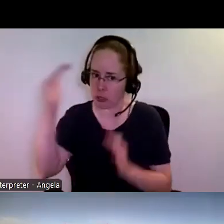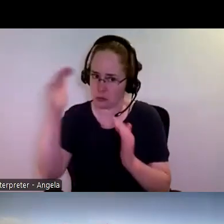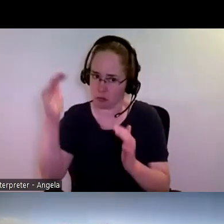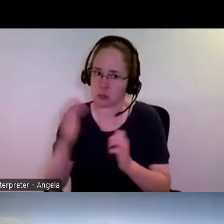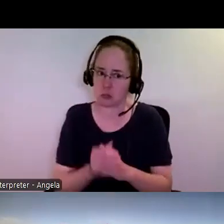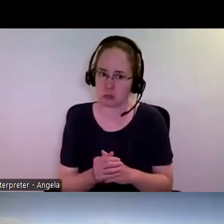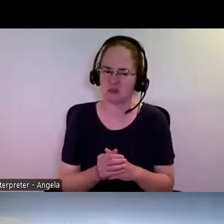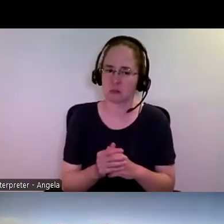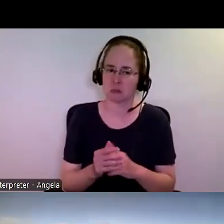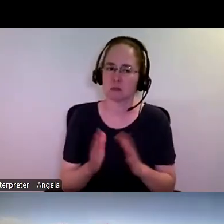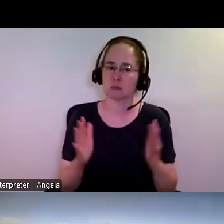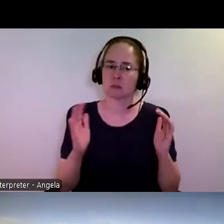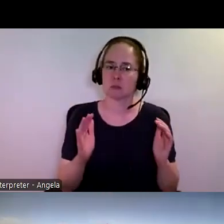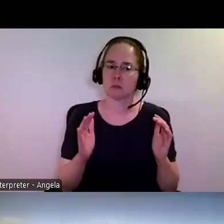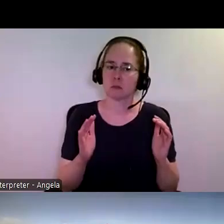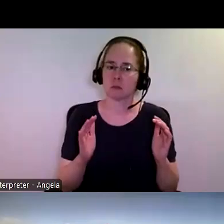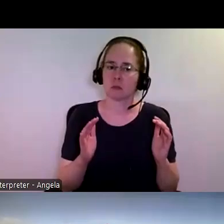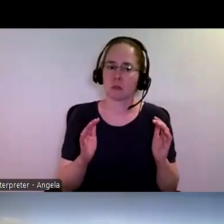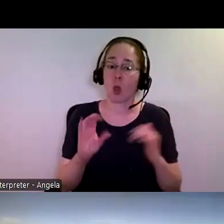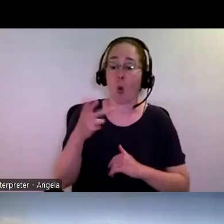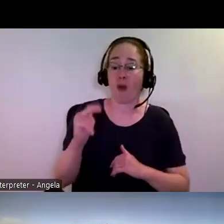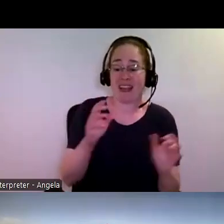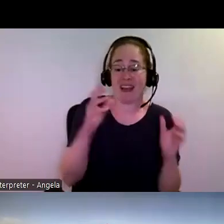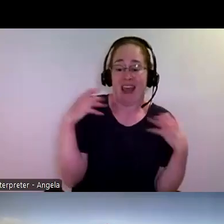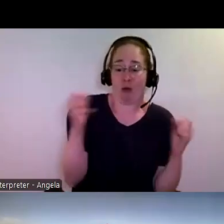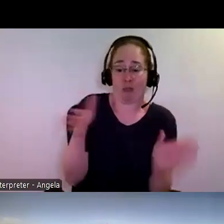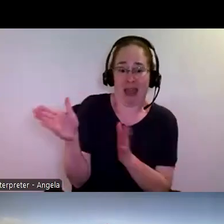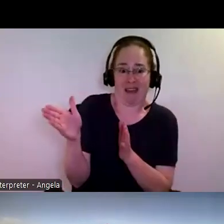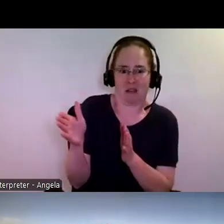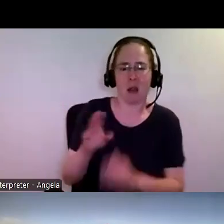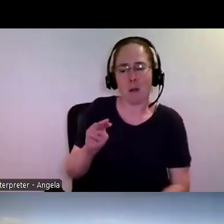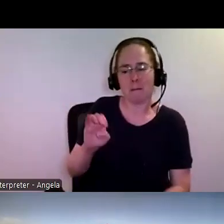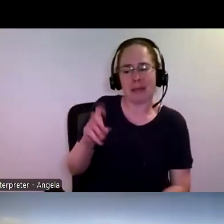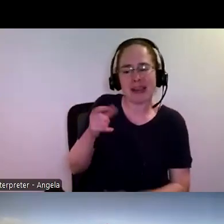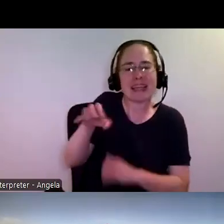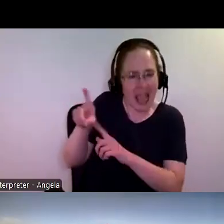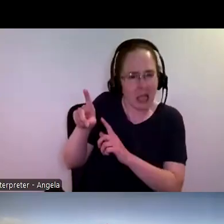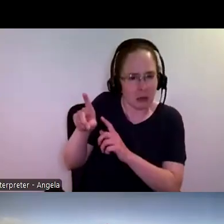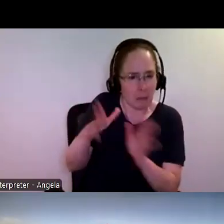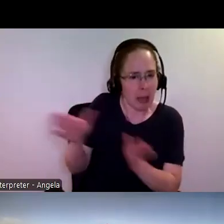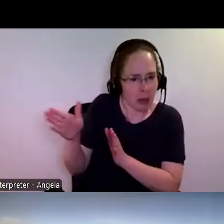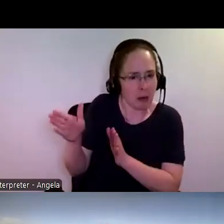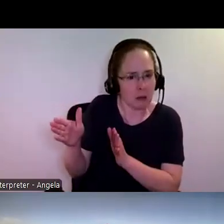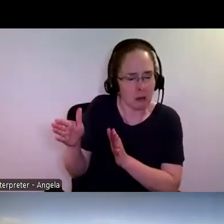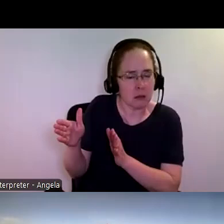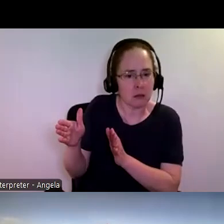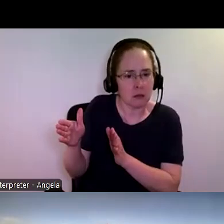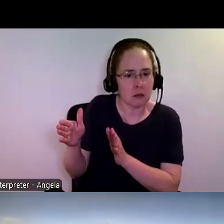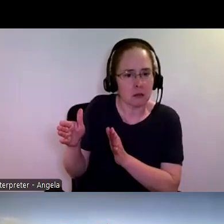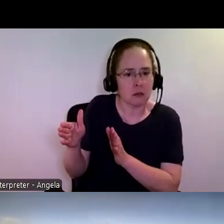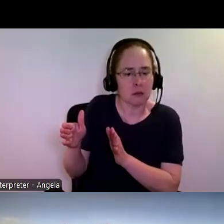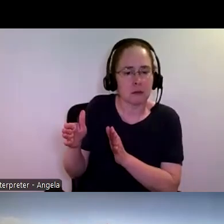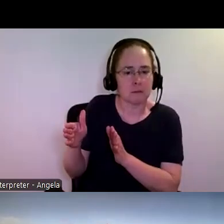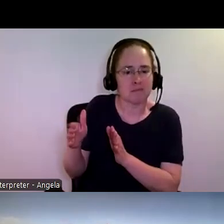And among Oregon Health Plan, which is Oregon's Medicaid plan, So among Oregon Health